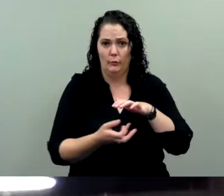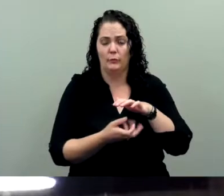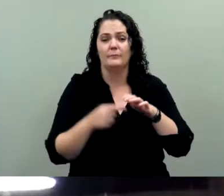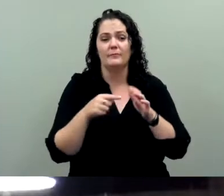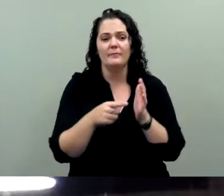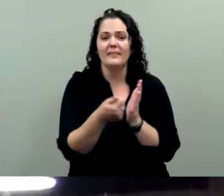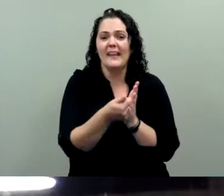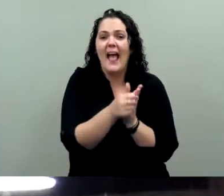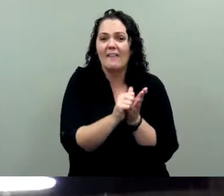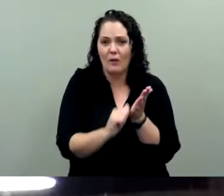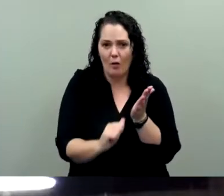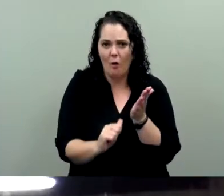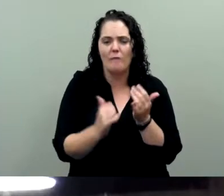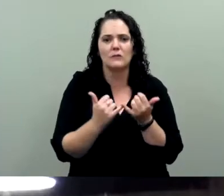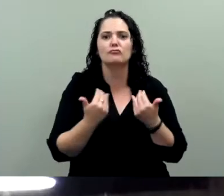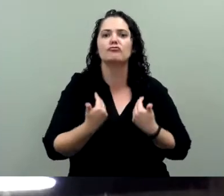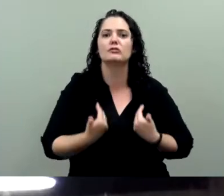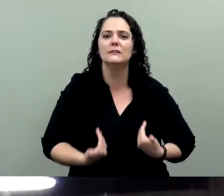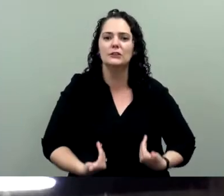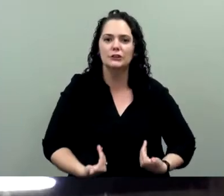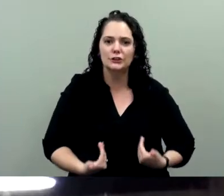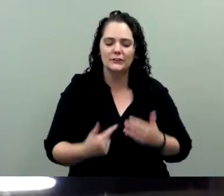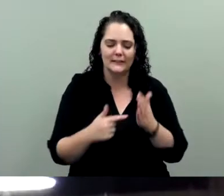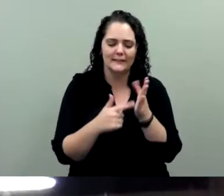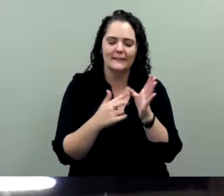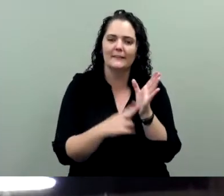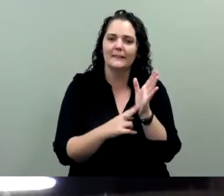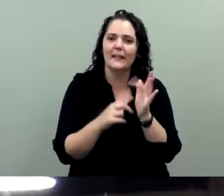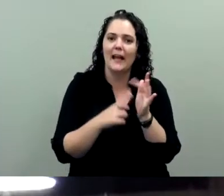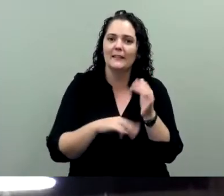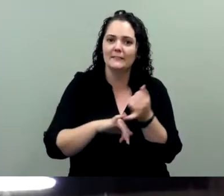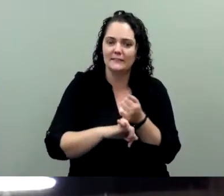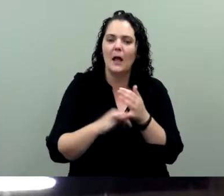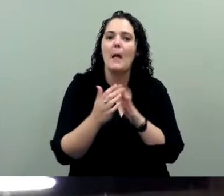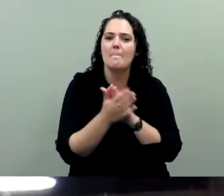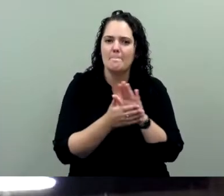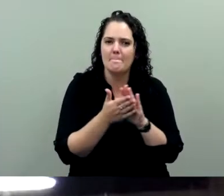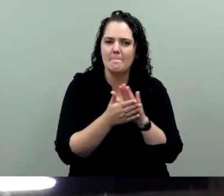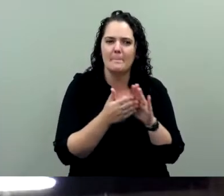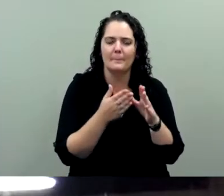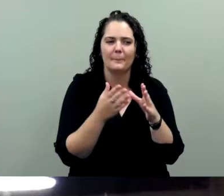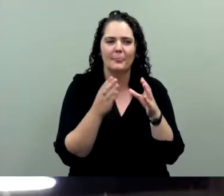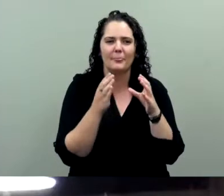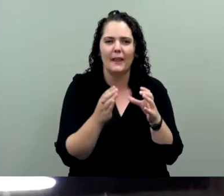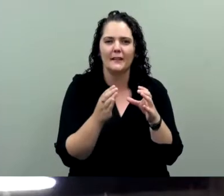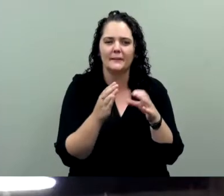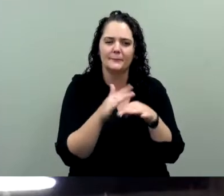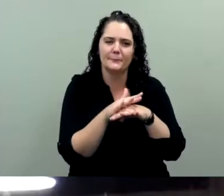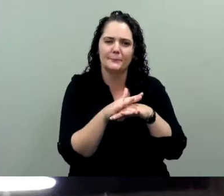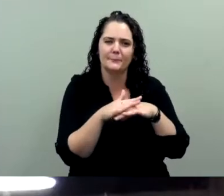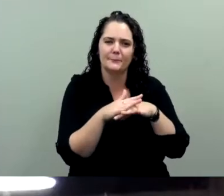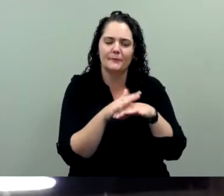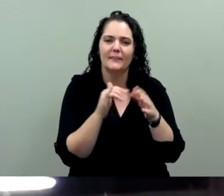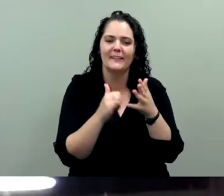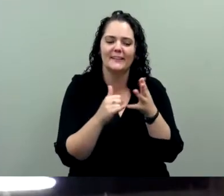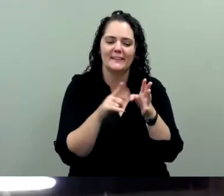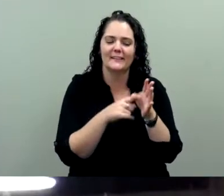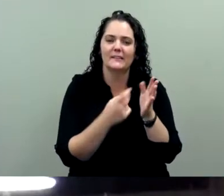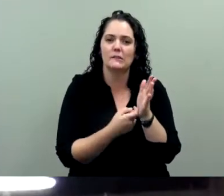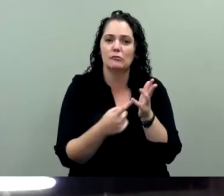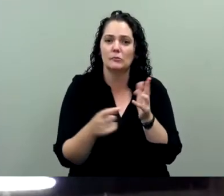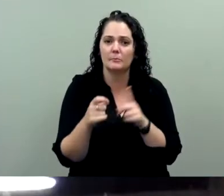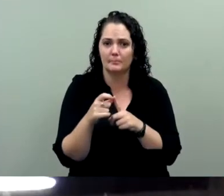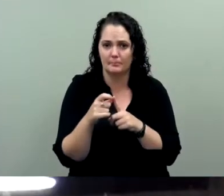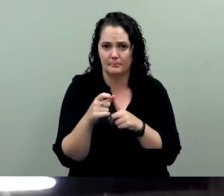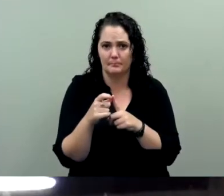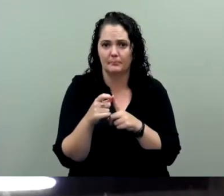it'll actually become a little bit syrupy at the end. So you shouldn't have to add any starch or anything to it. However,